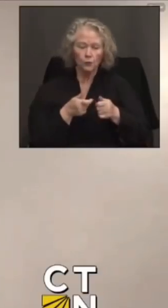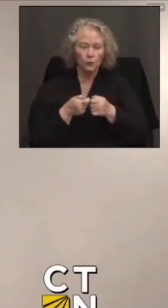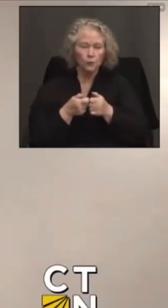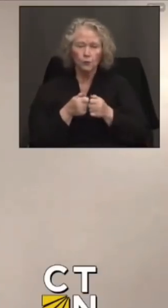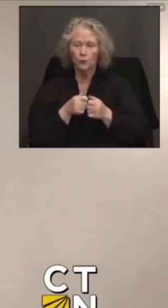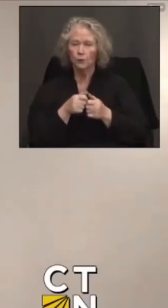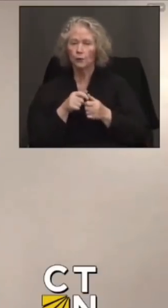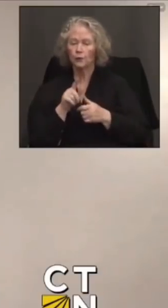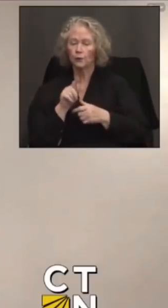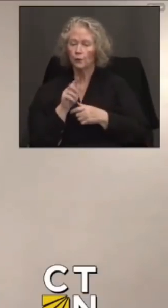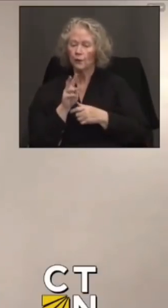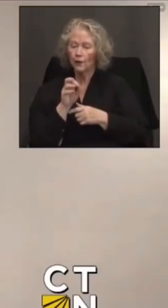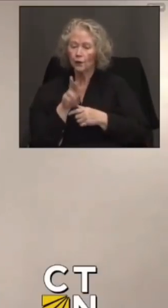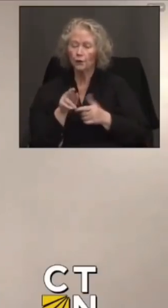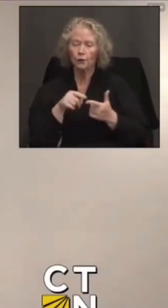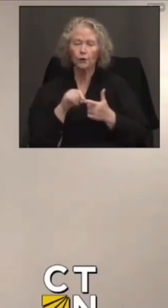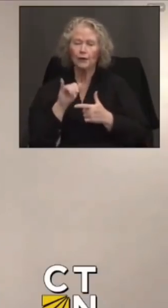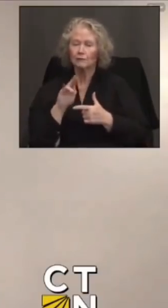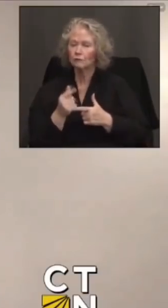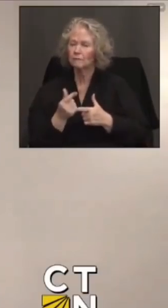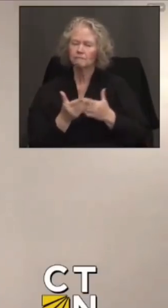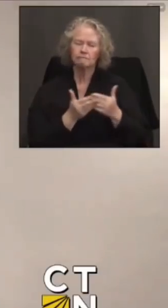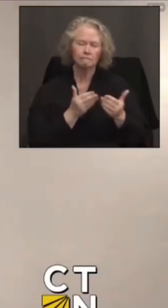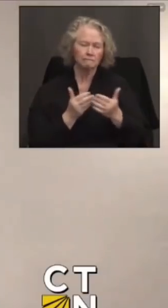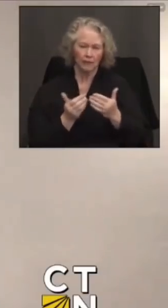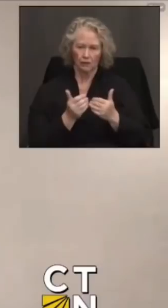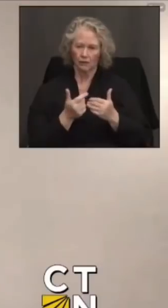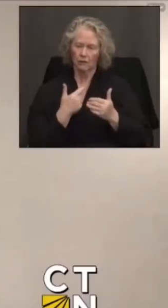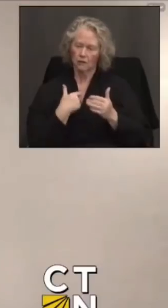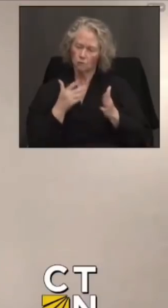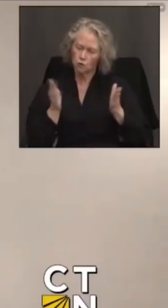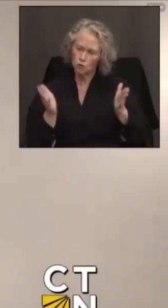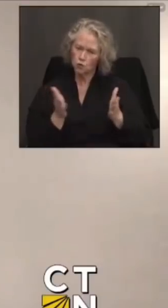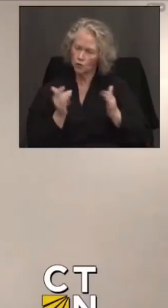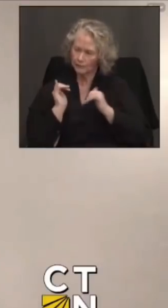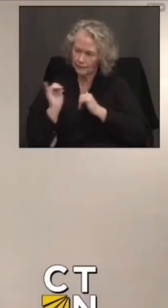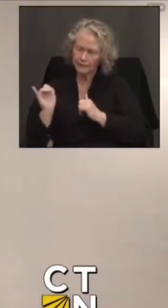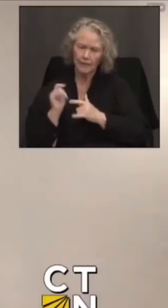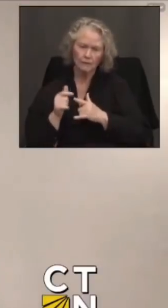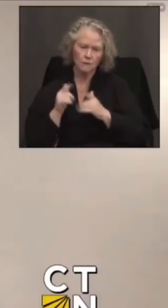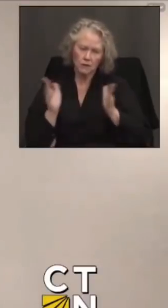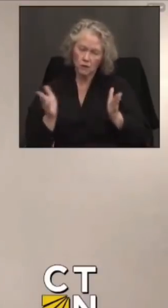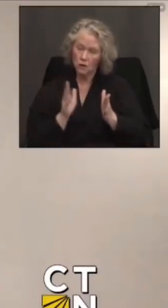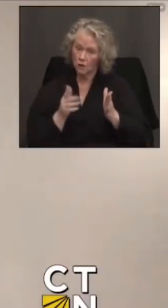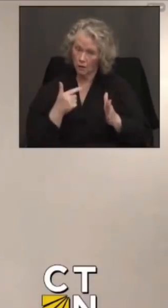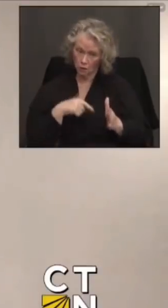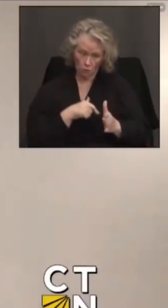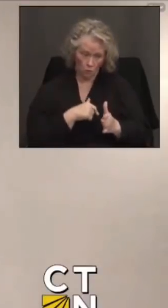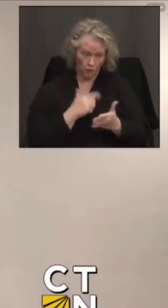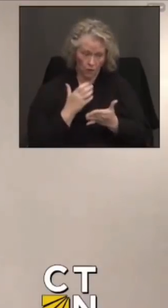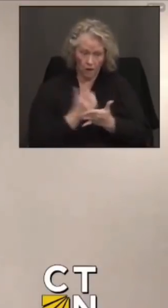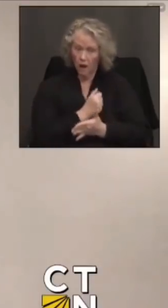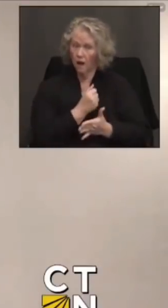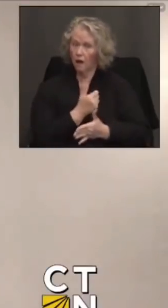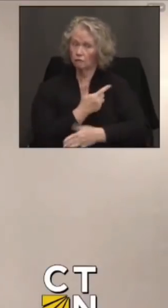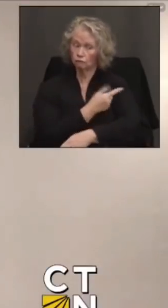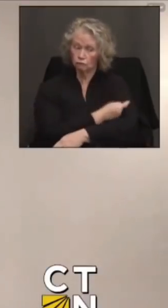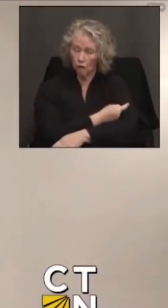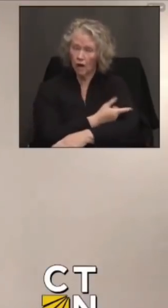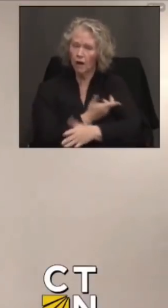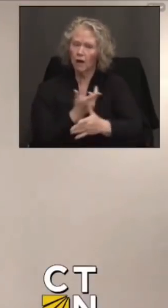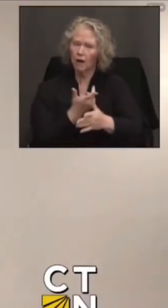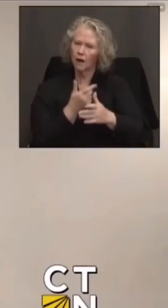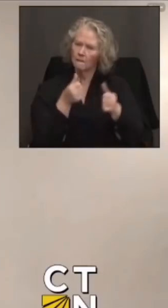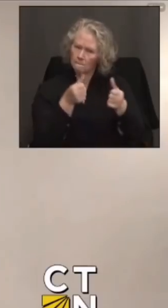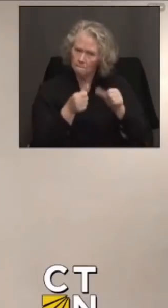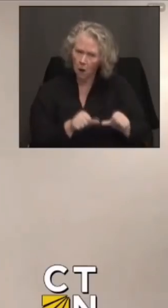Instagram. But I'm encouraging, as Senator Haskell said, for those of us who go and get our shots, for those of us who are experiencing the vaccine, to post